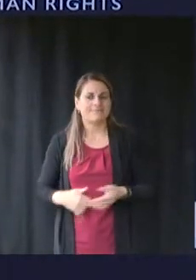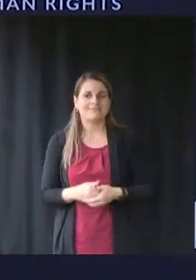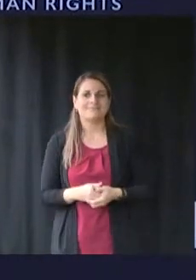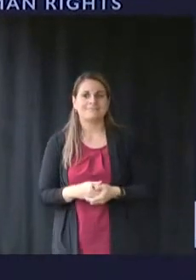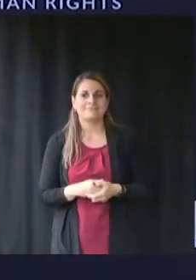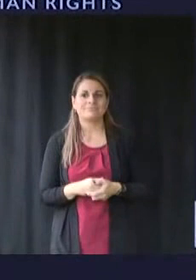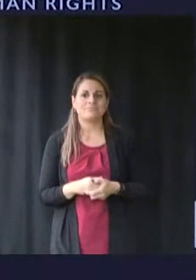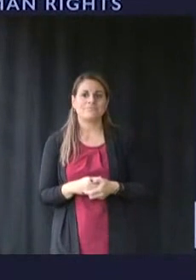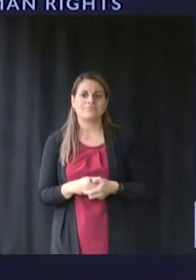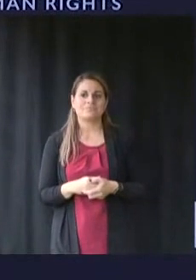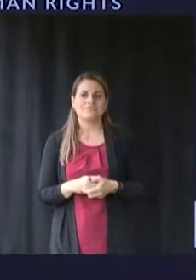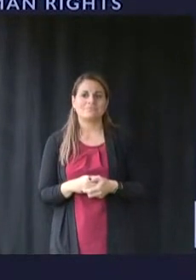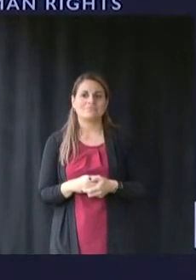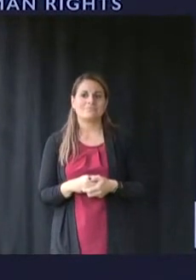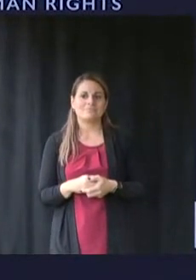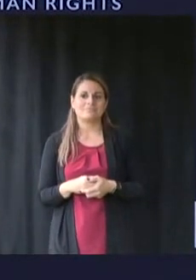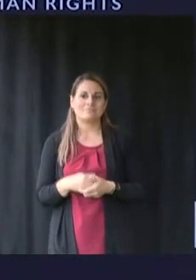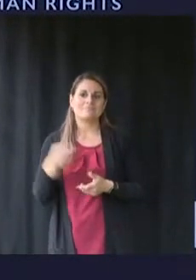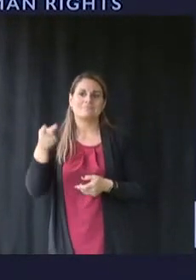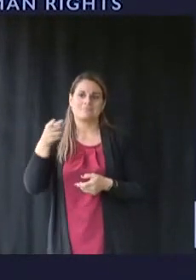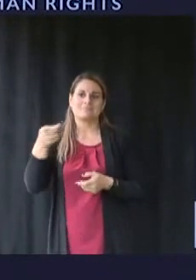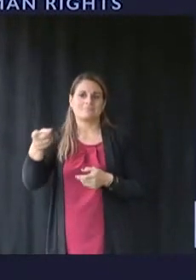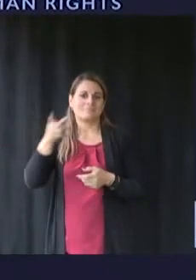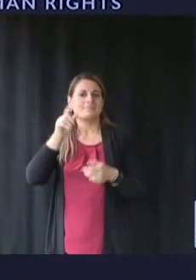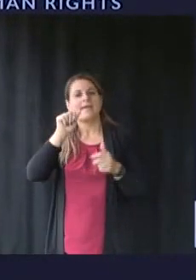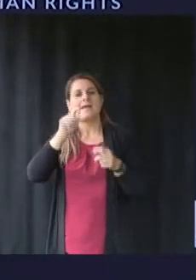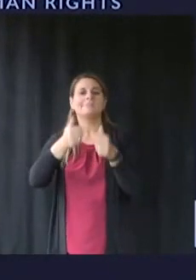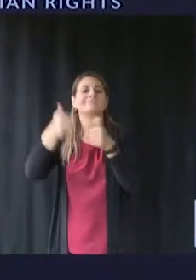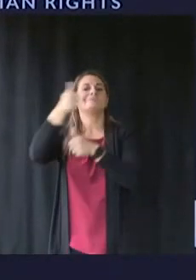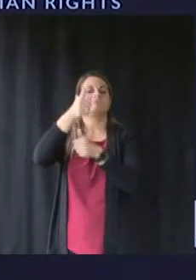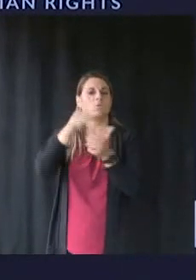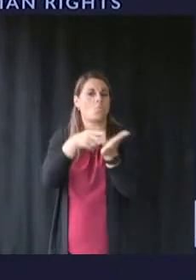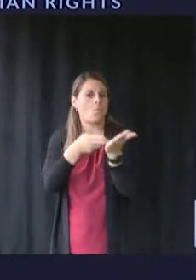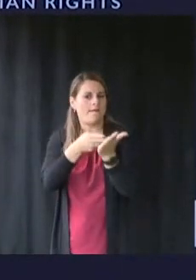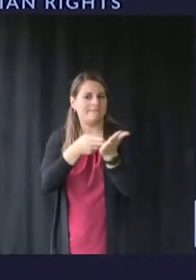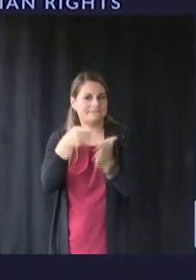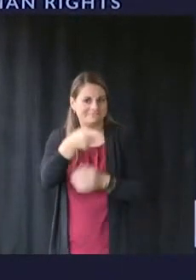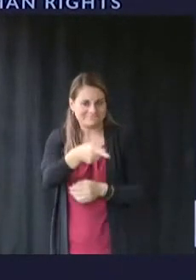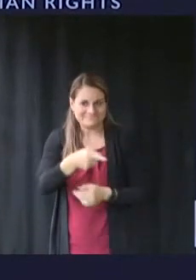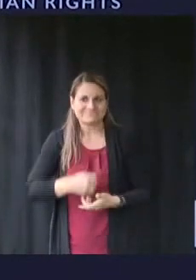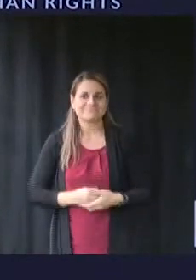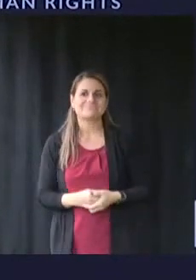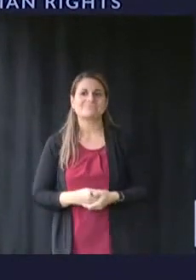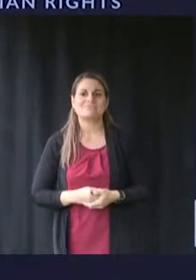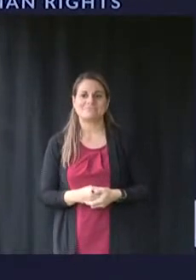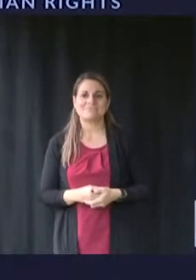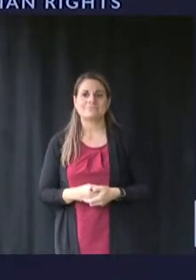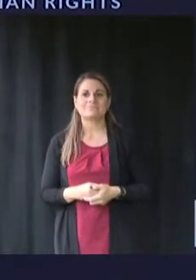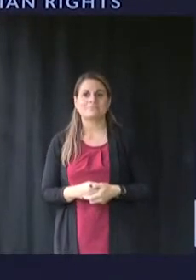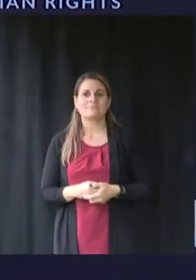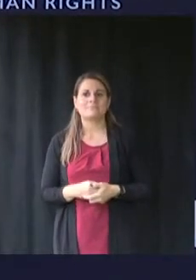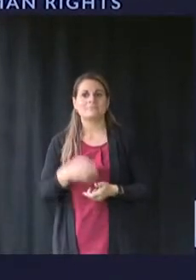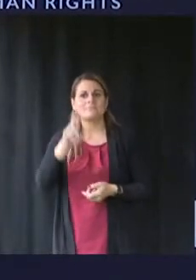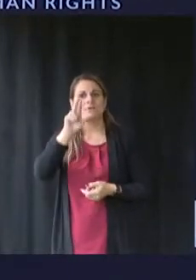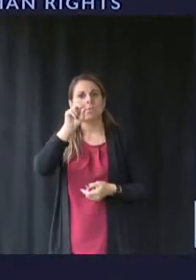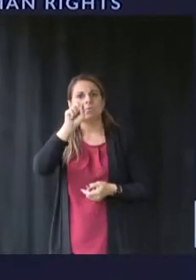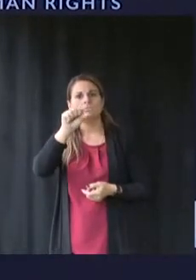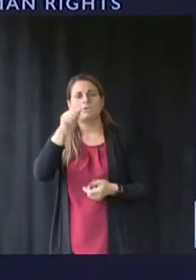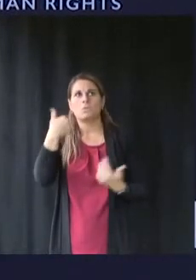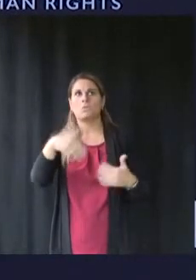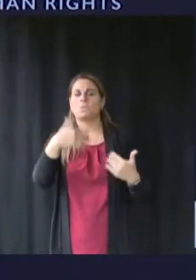Rosa, we've all, and I'm not being solicitous again, using that word twice now, we've all learned a great deal from you. I want to thank you for